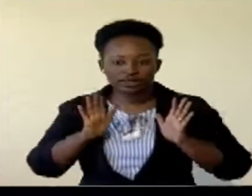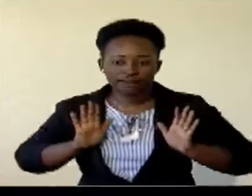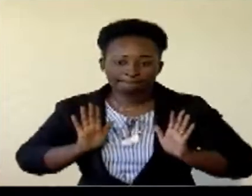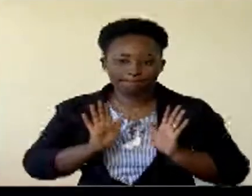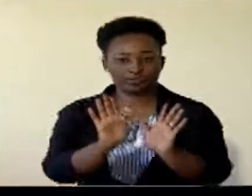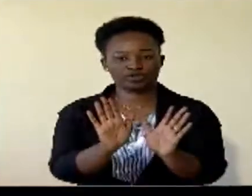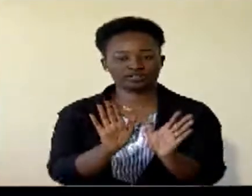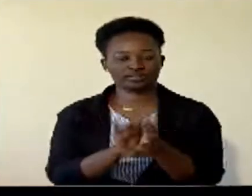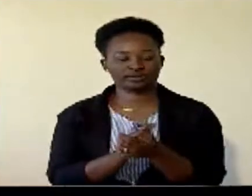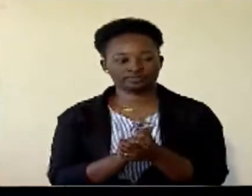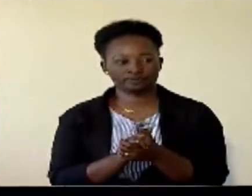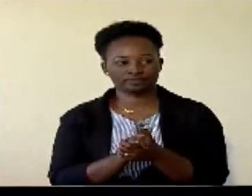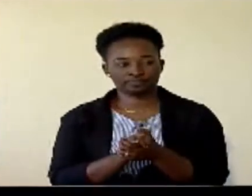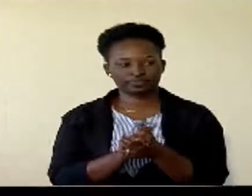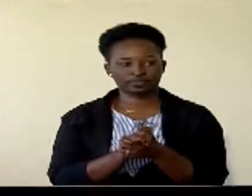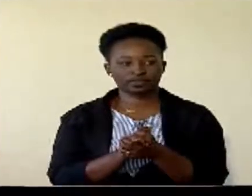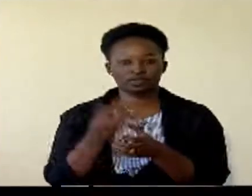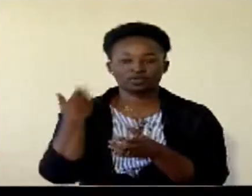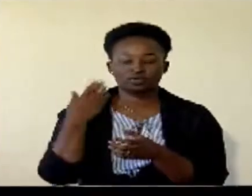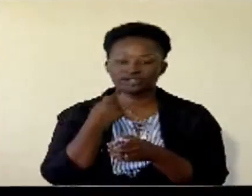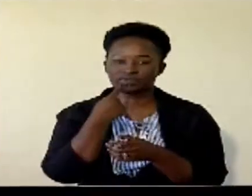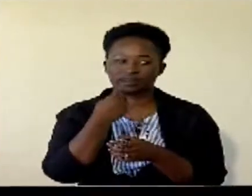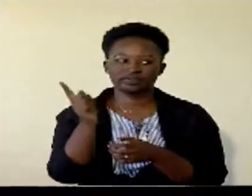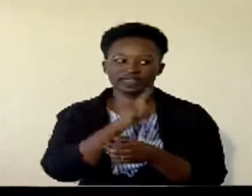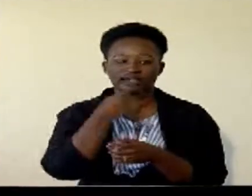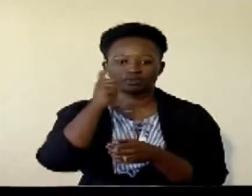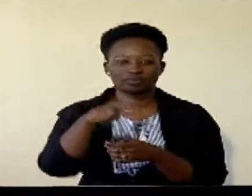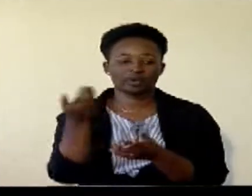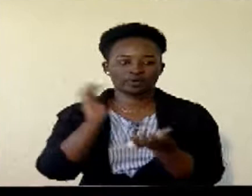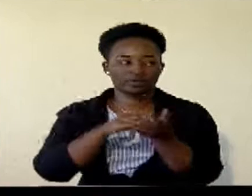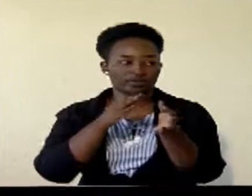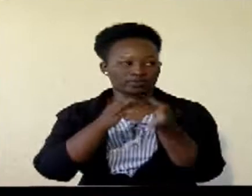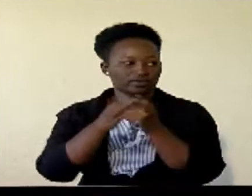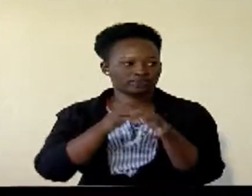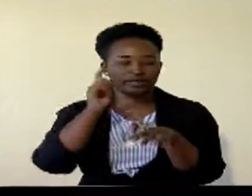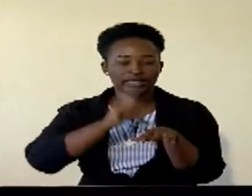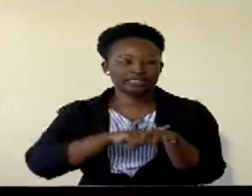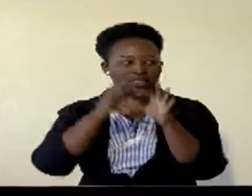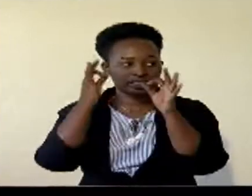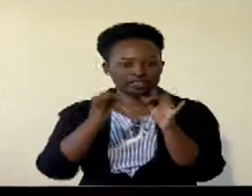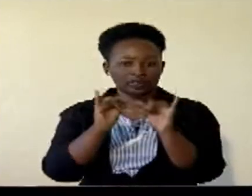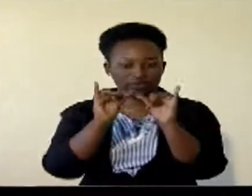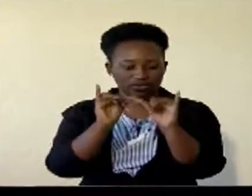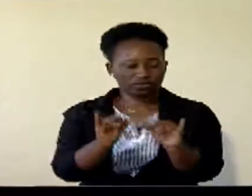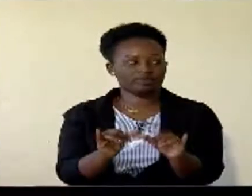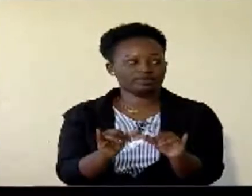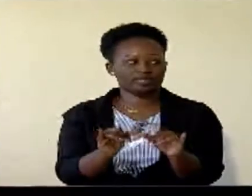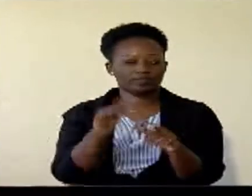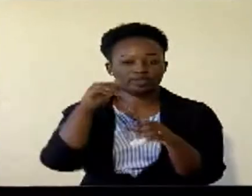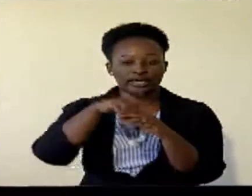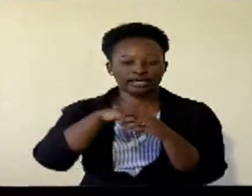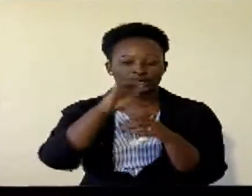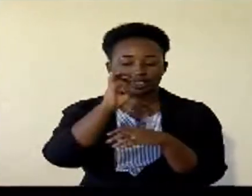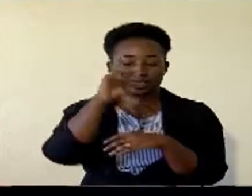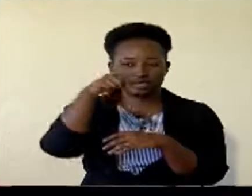That one we talked about, we don't need to explain it again. When a body remains stable in equilibrium, when it